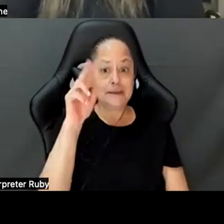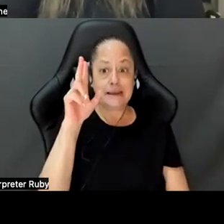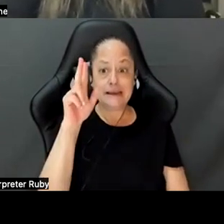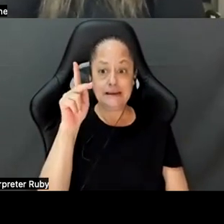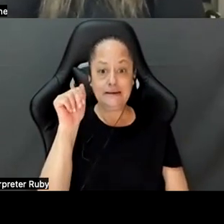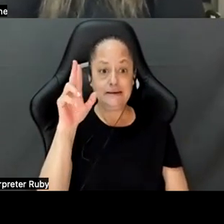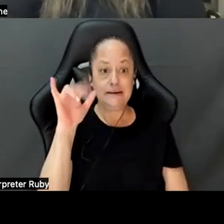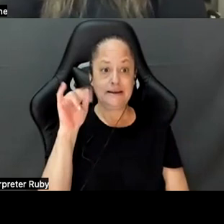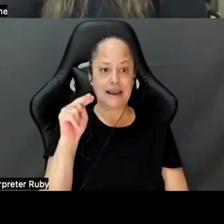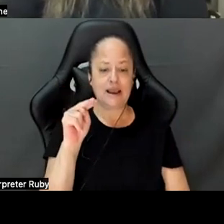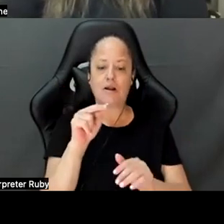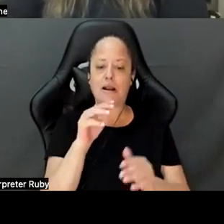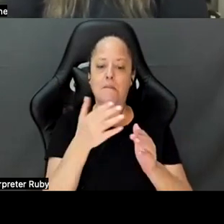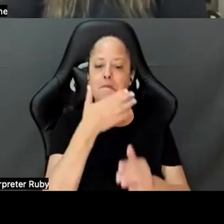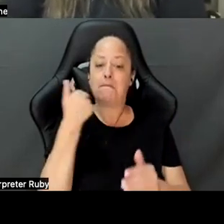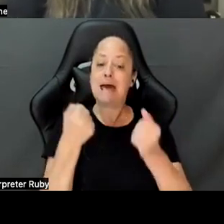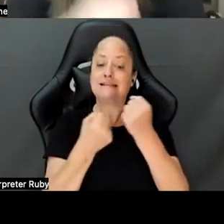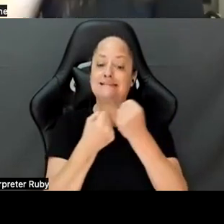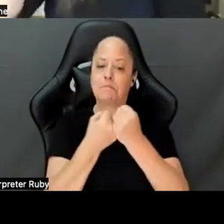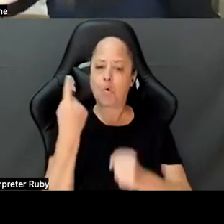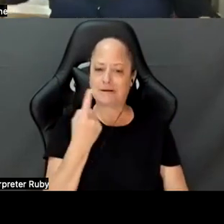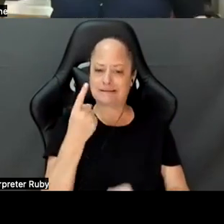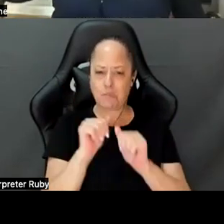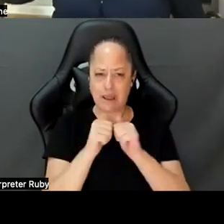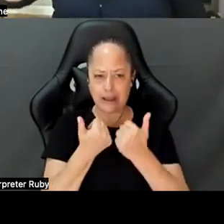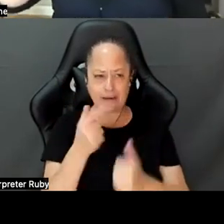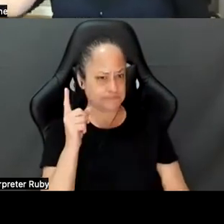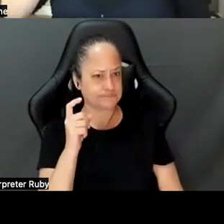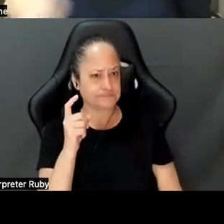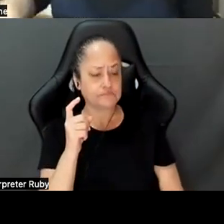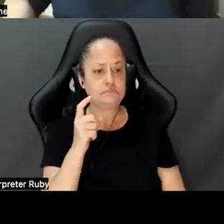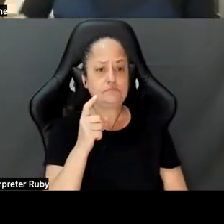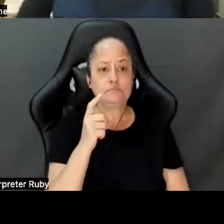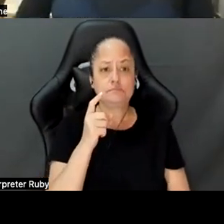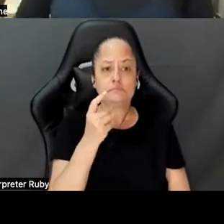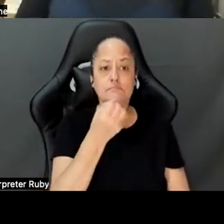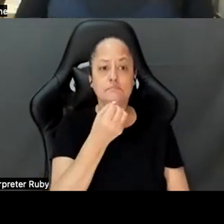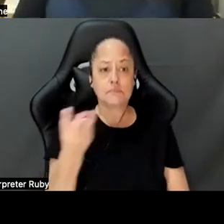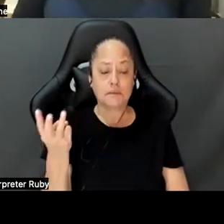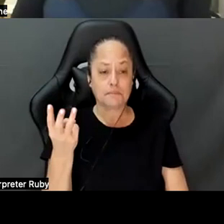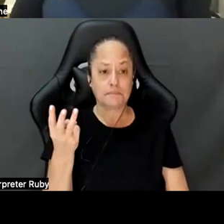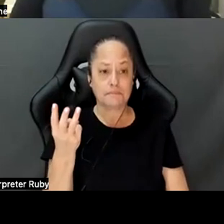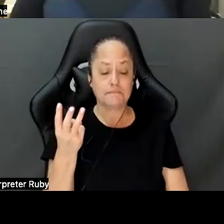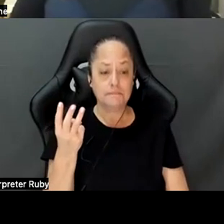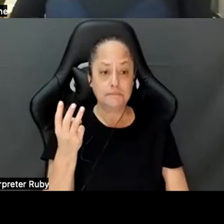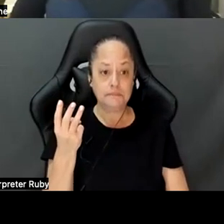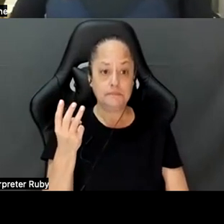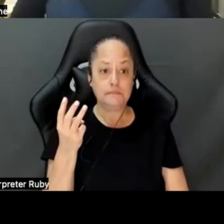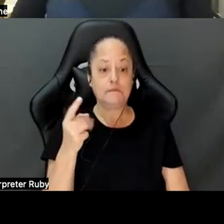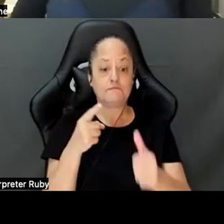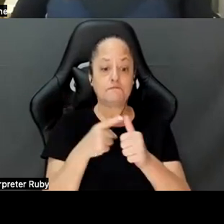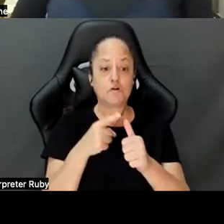can we best support somebody? So I guess, so a couple pieces. First of all, if you're